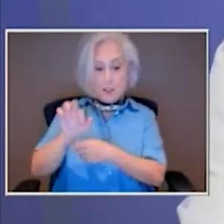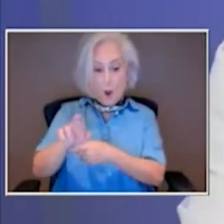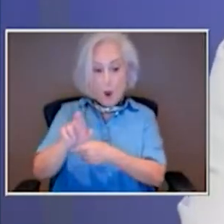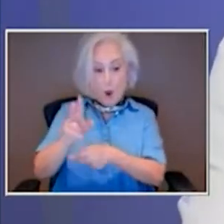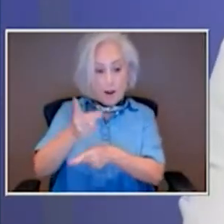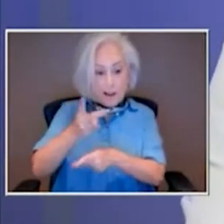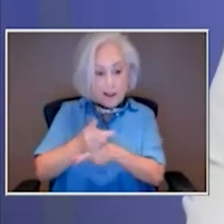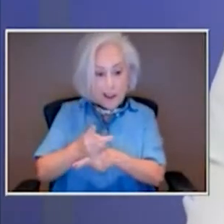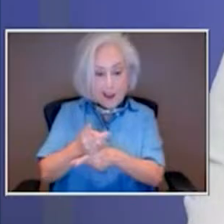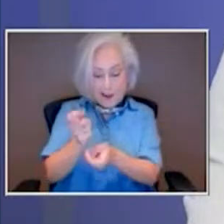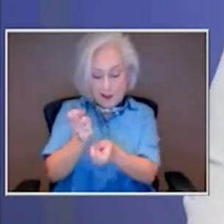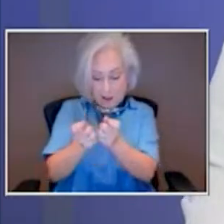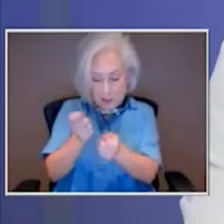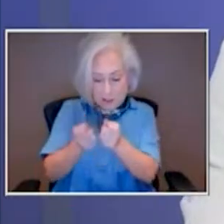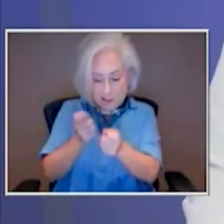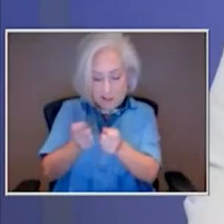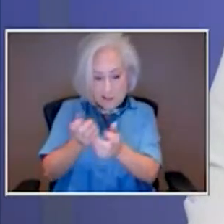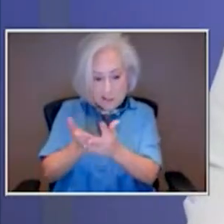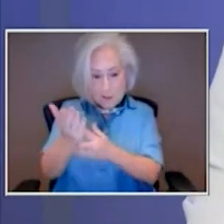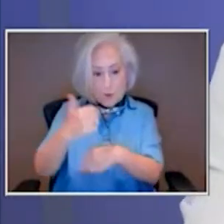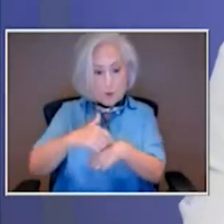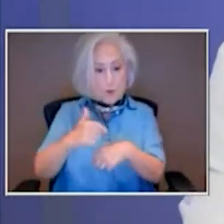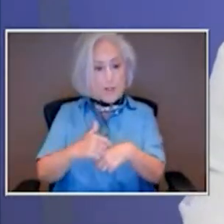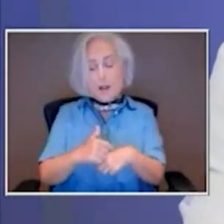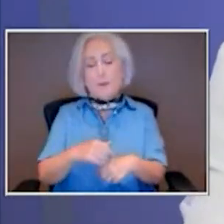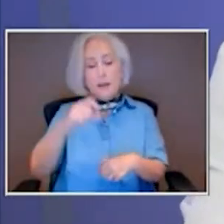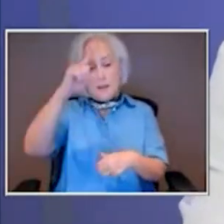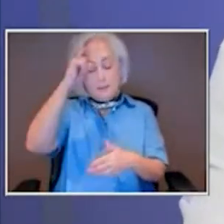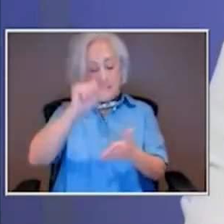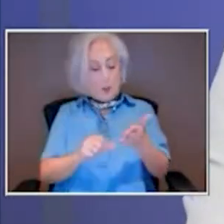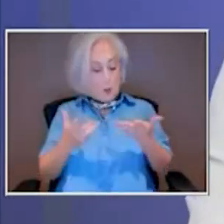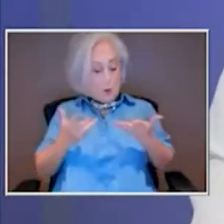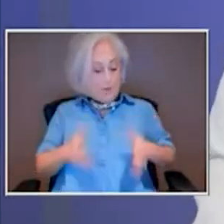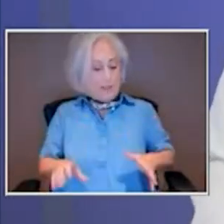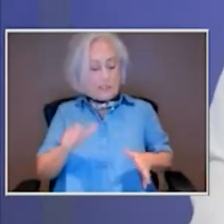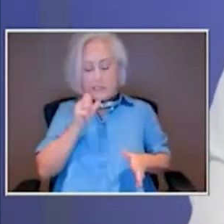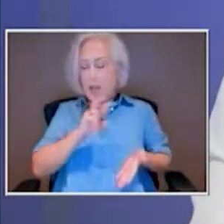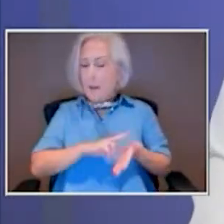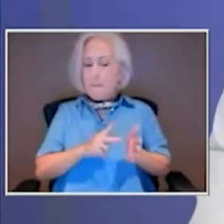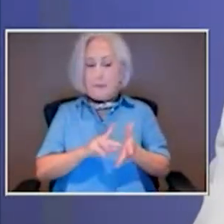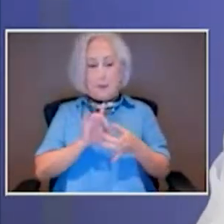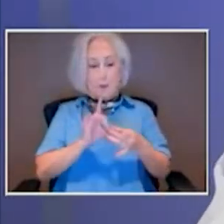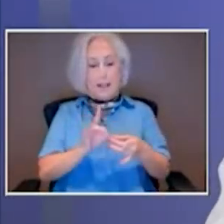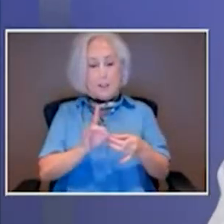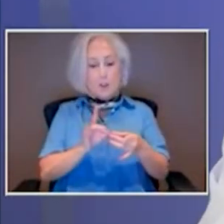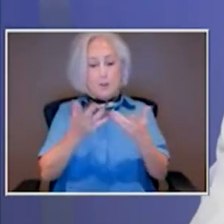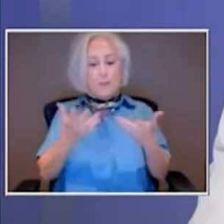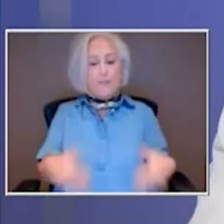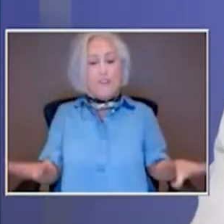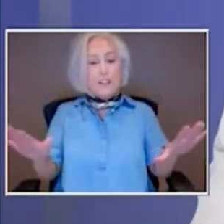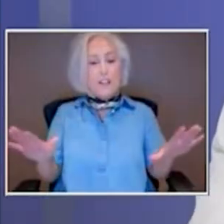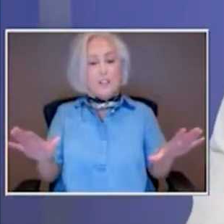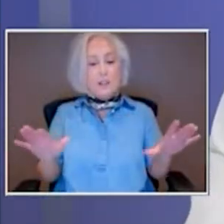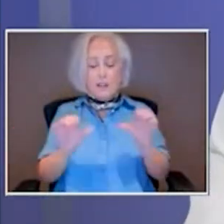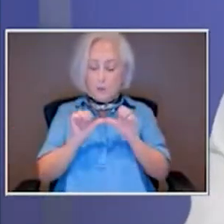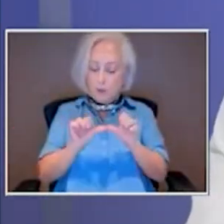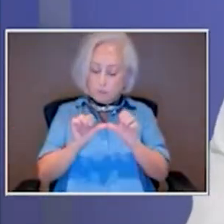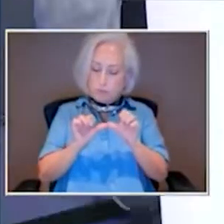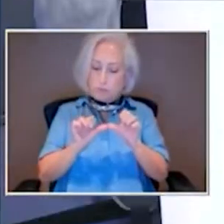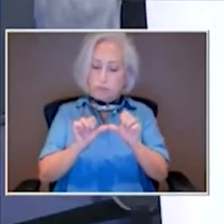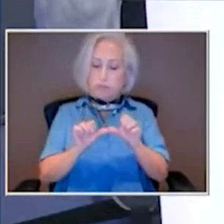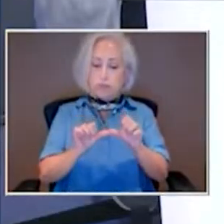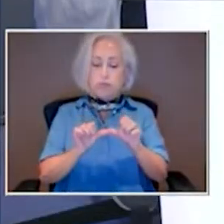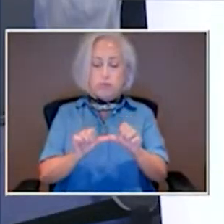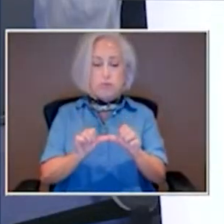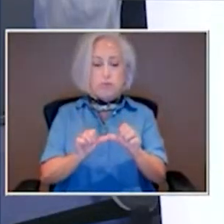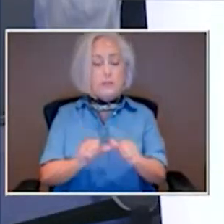and the relationship doesn't end just because the surgery is over. I mean, we stay with our patients for the long road ahead. Could you do